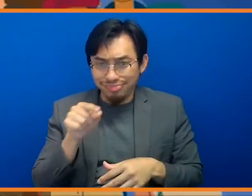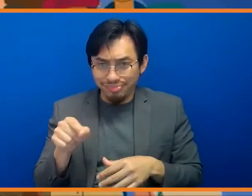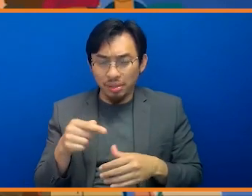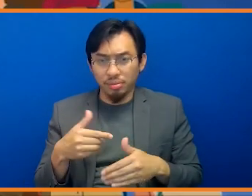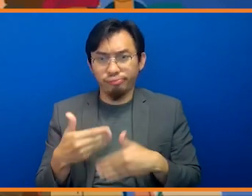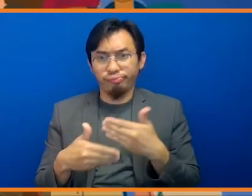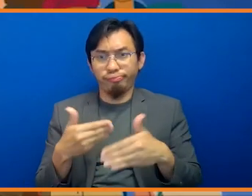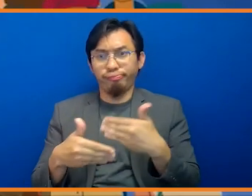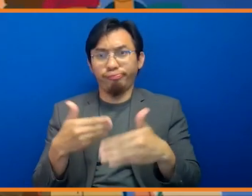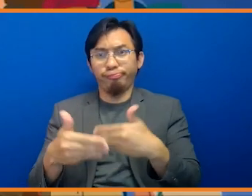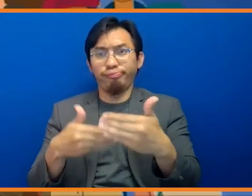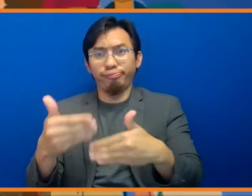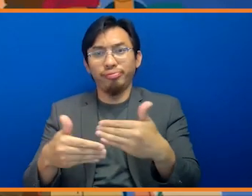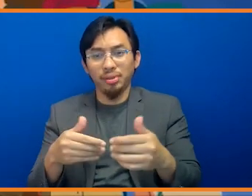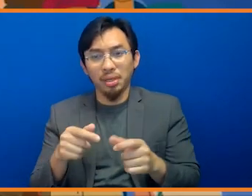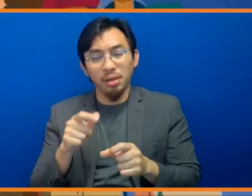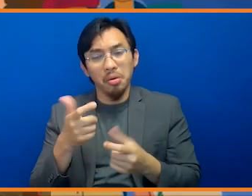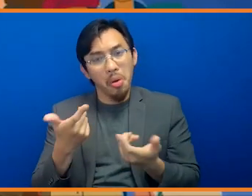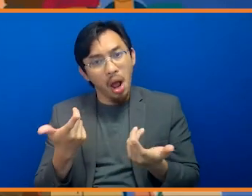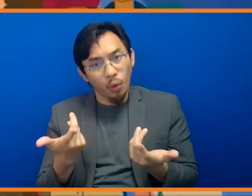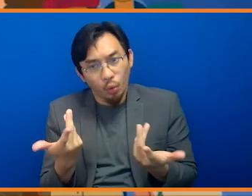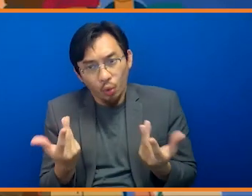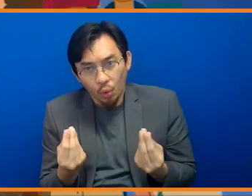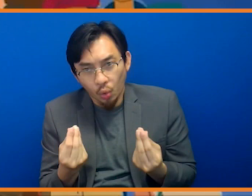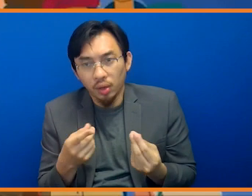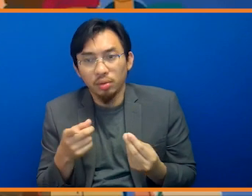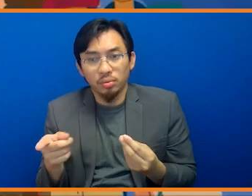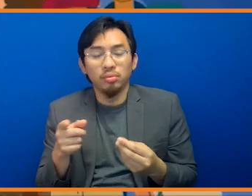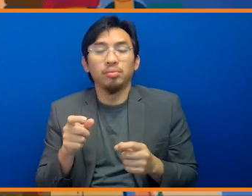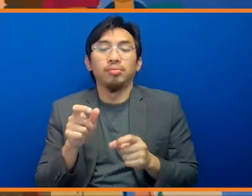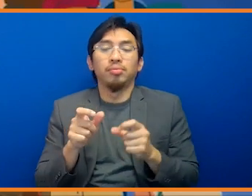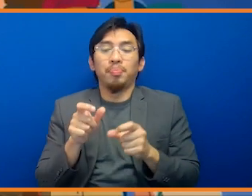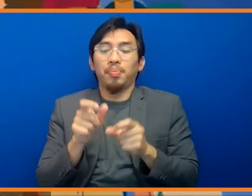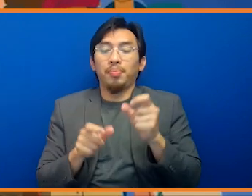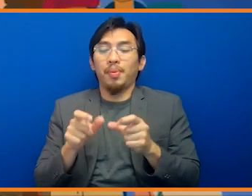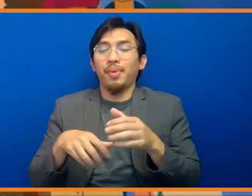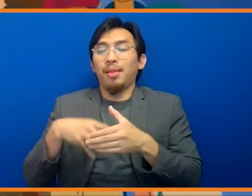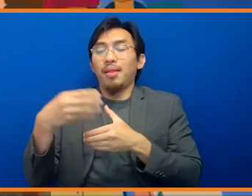being progressively passed on to people outside Aceh.